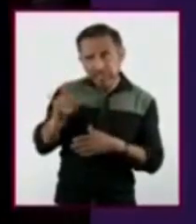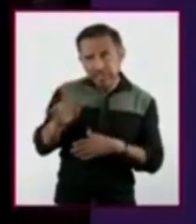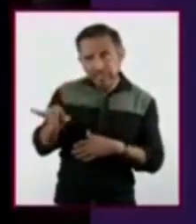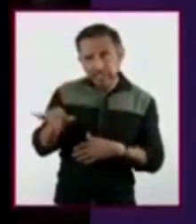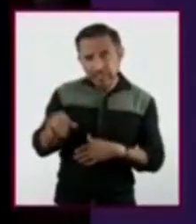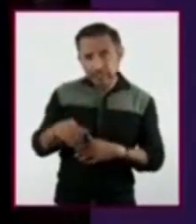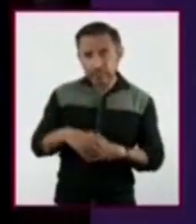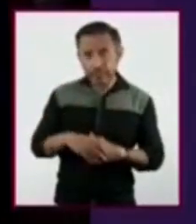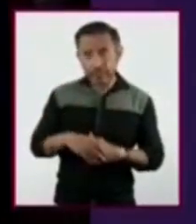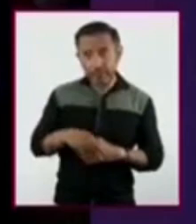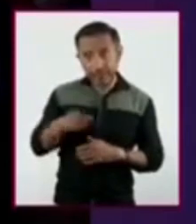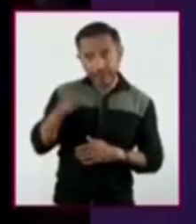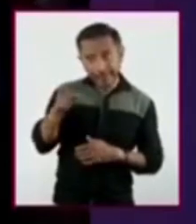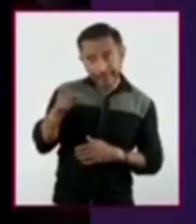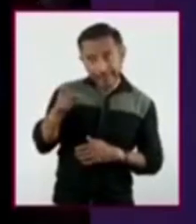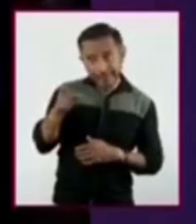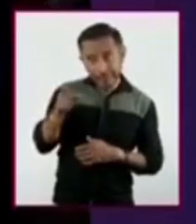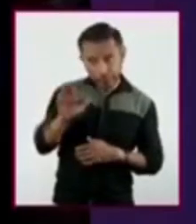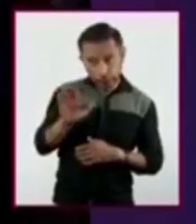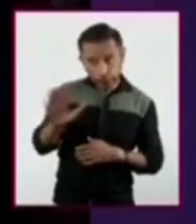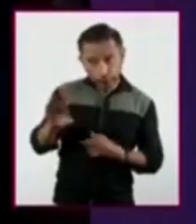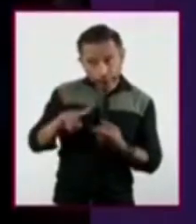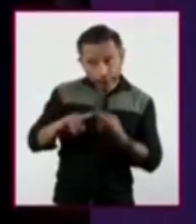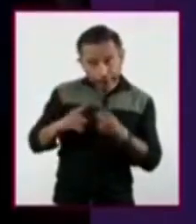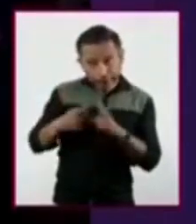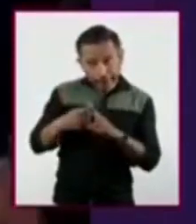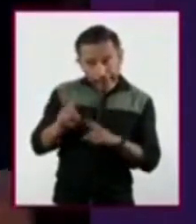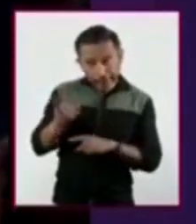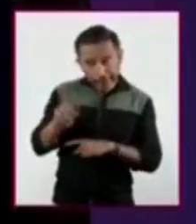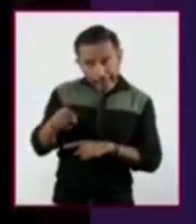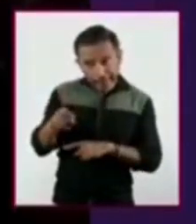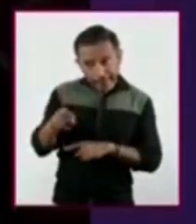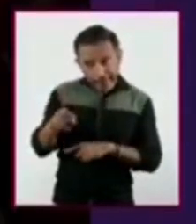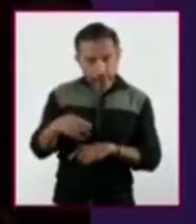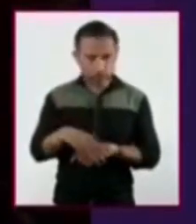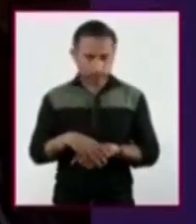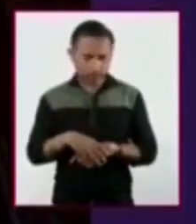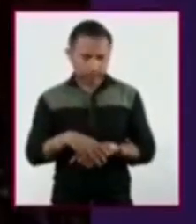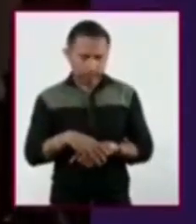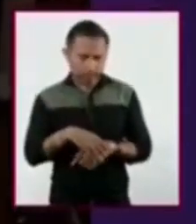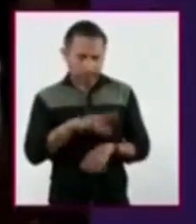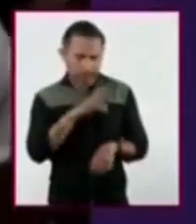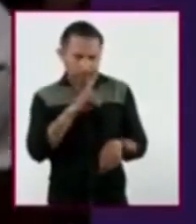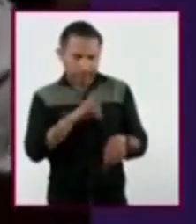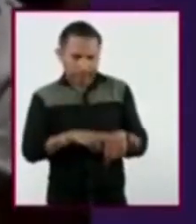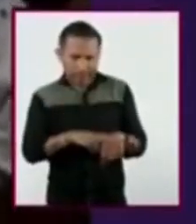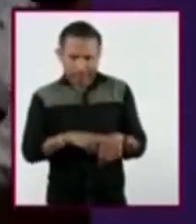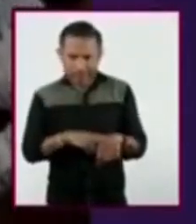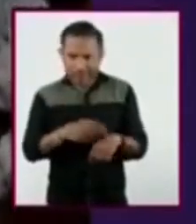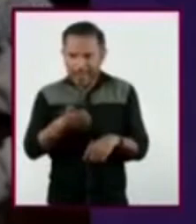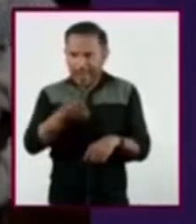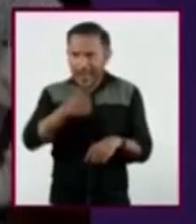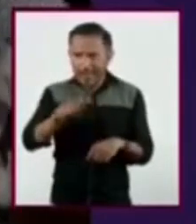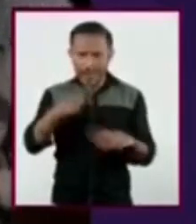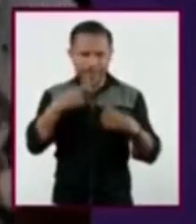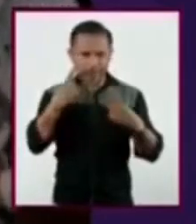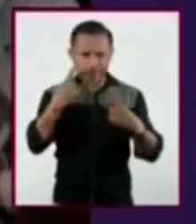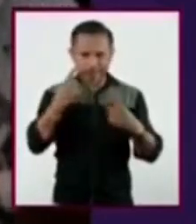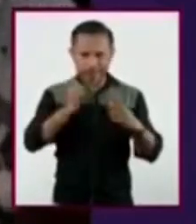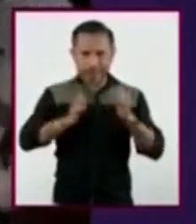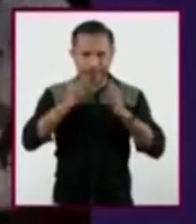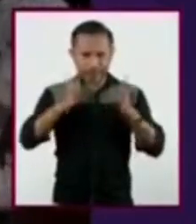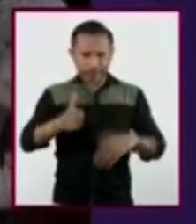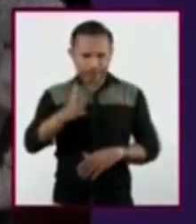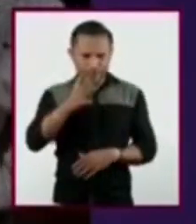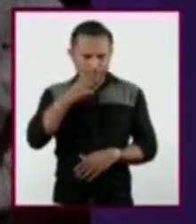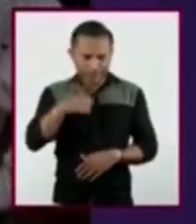Is she your friend, Dizzy? Of course not. I don't know any famous actress.